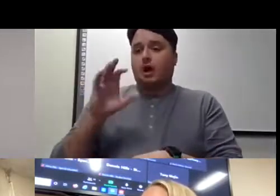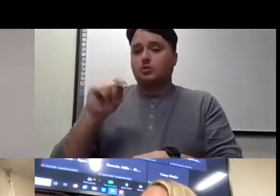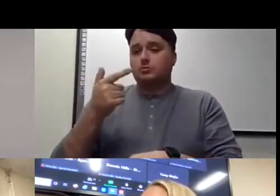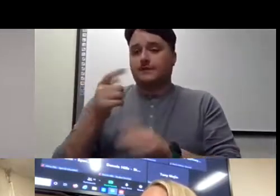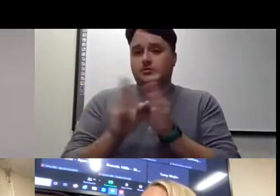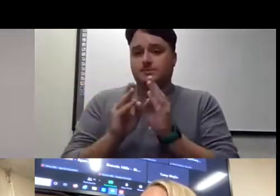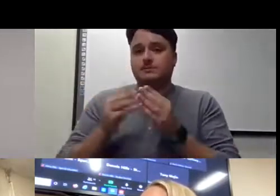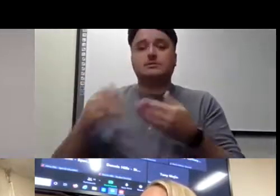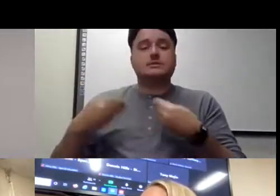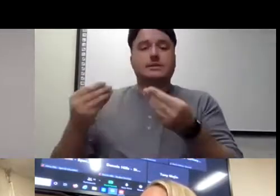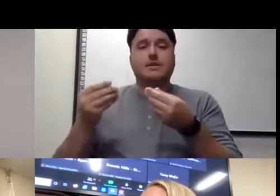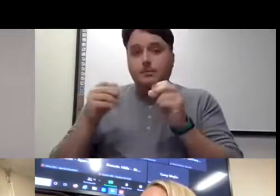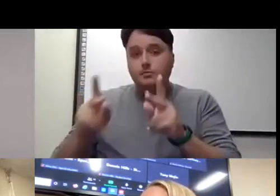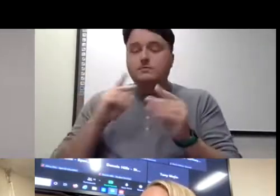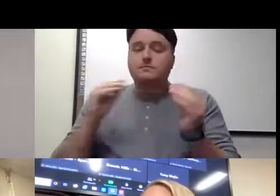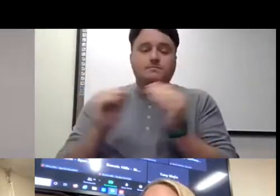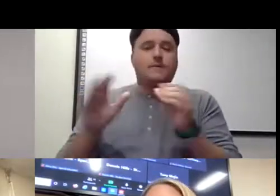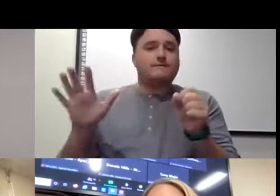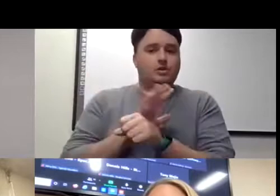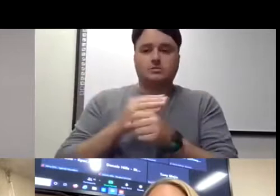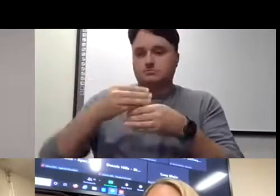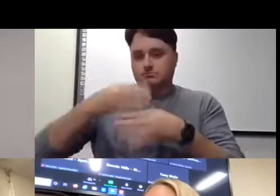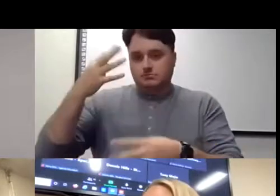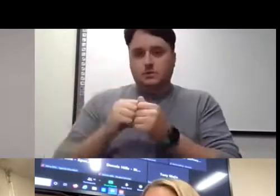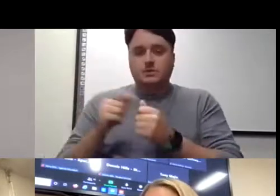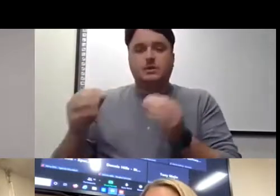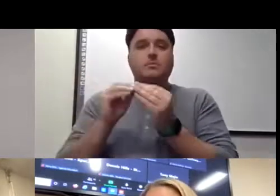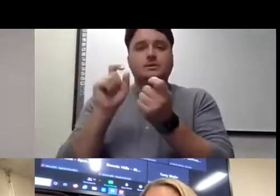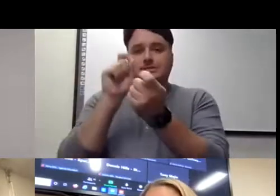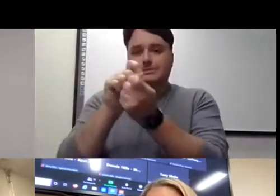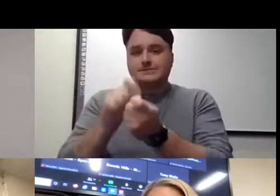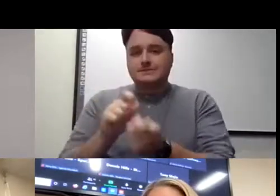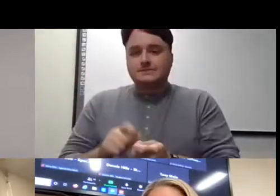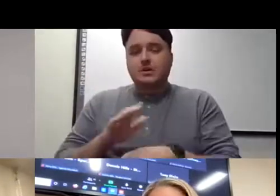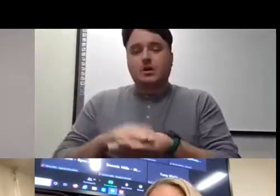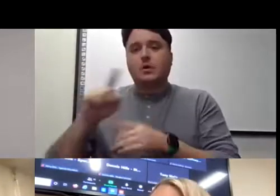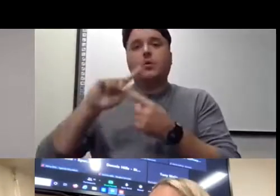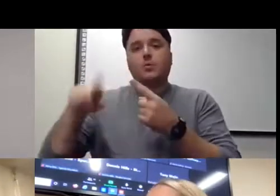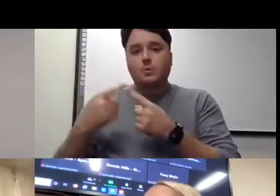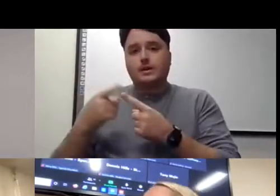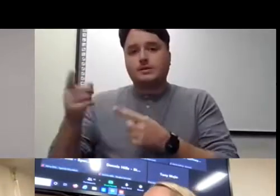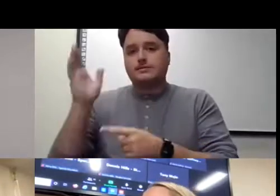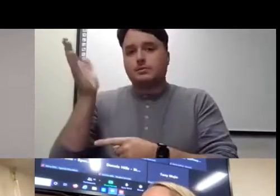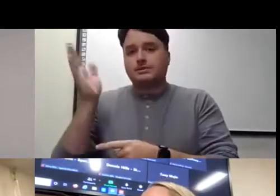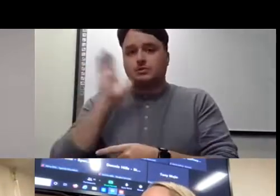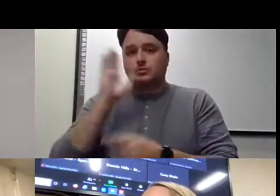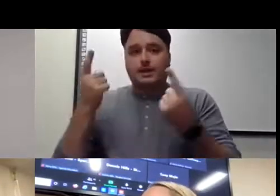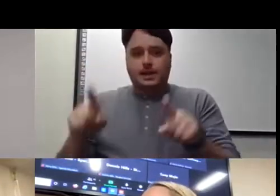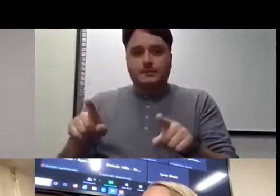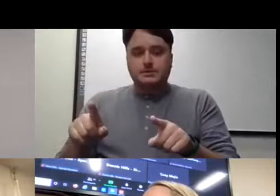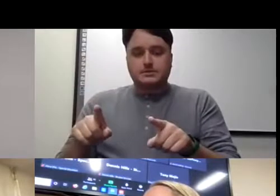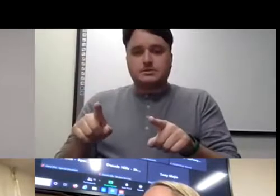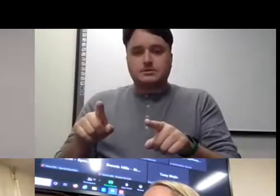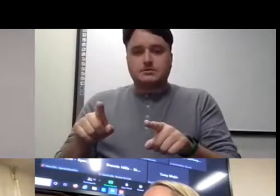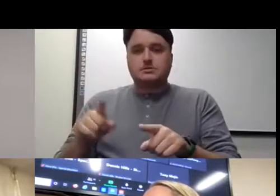board an opportunity to see it more fully fleshed out with some more specificity on when those presentations would happen,